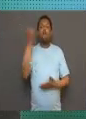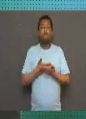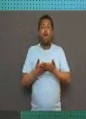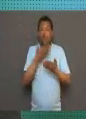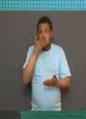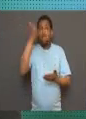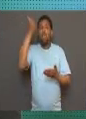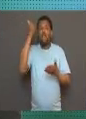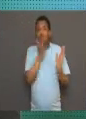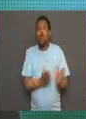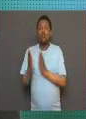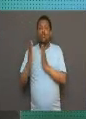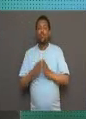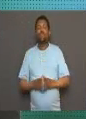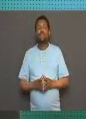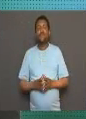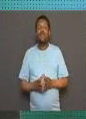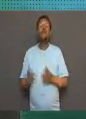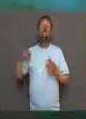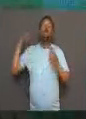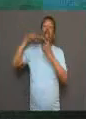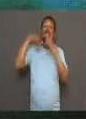type of map it best